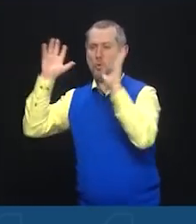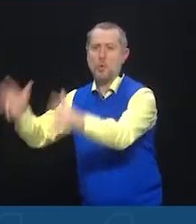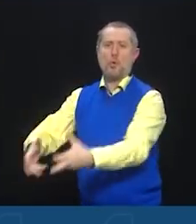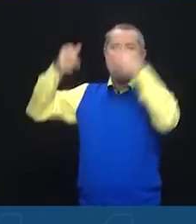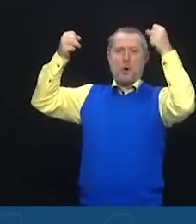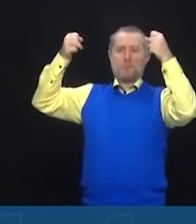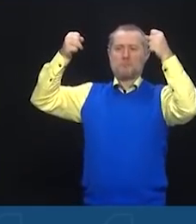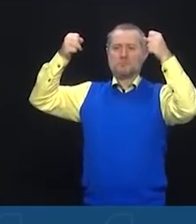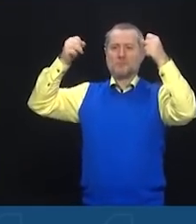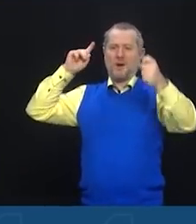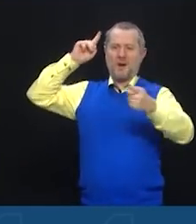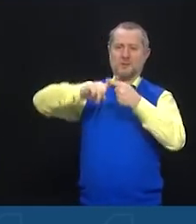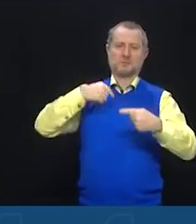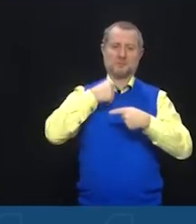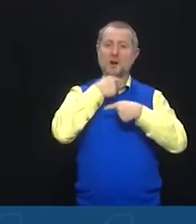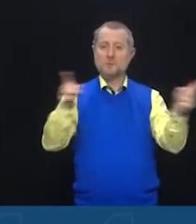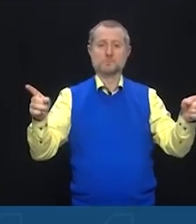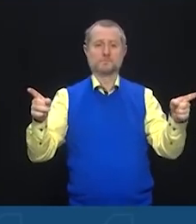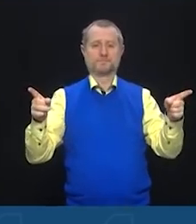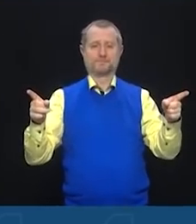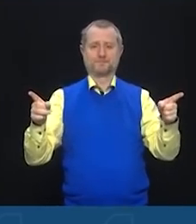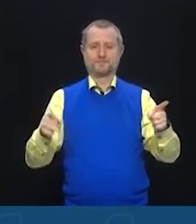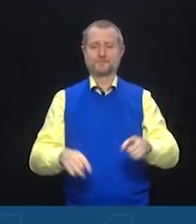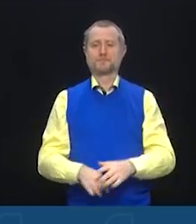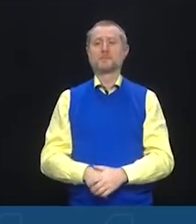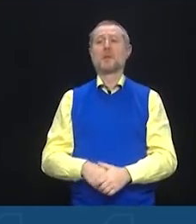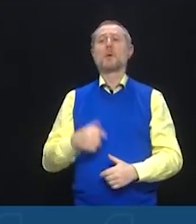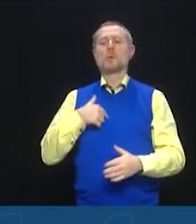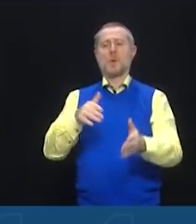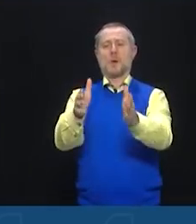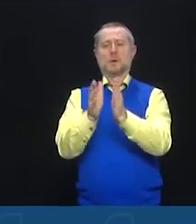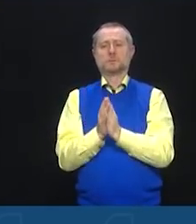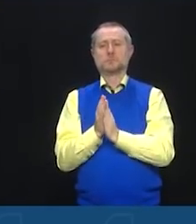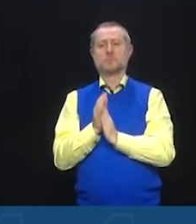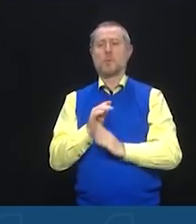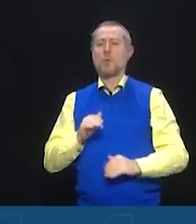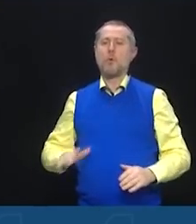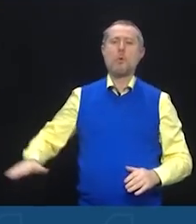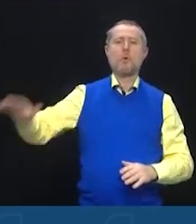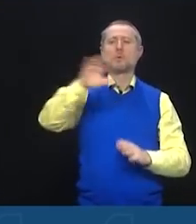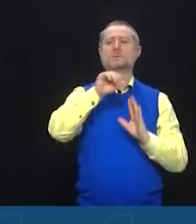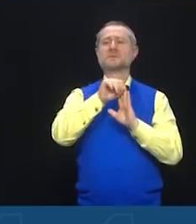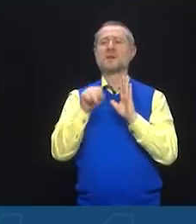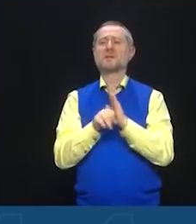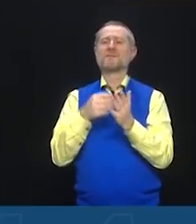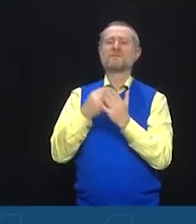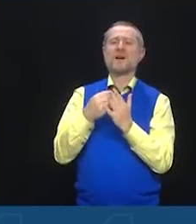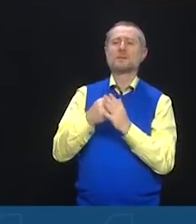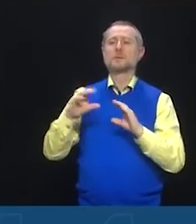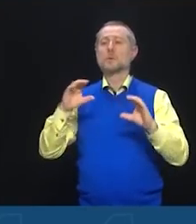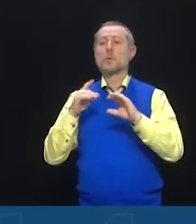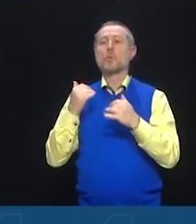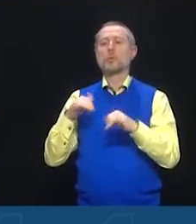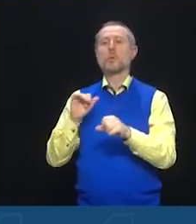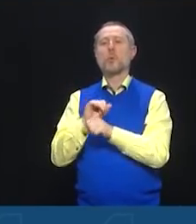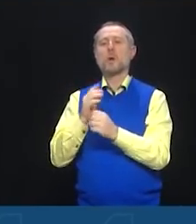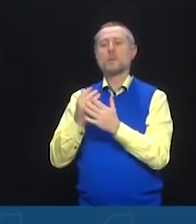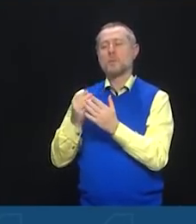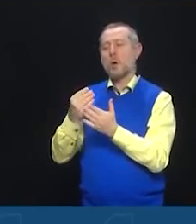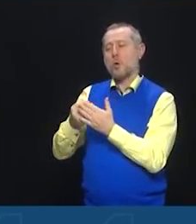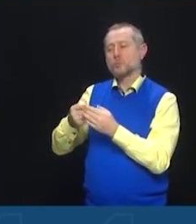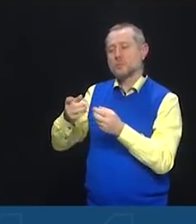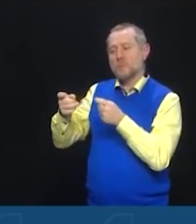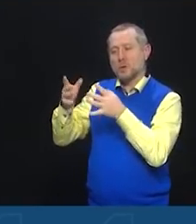notice. We'll be calling on all divestments from state money. We're working with our comptroller on that, as well as investments in